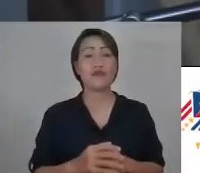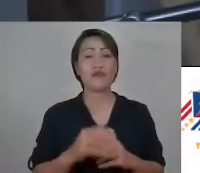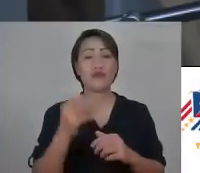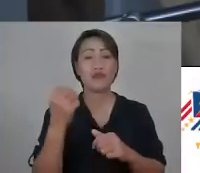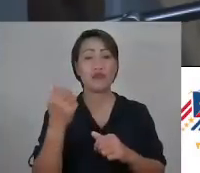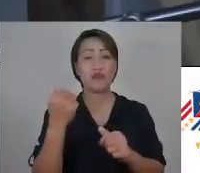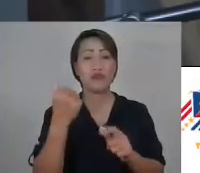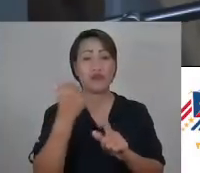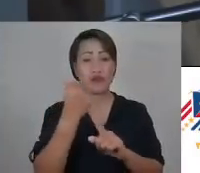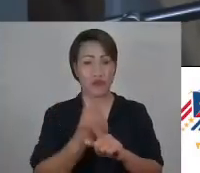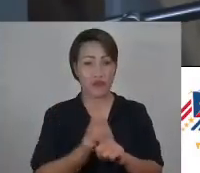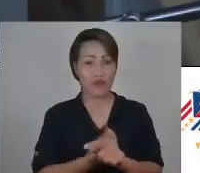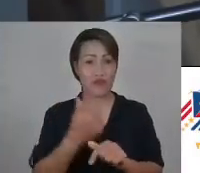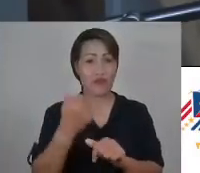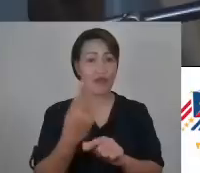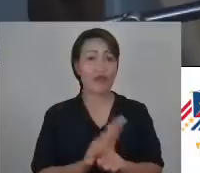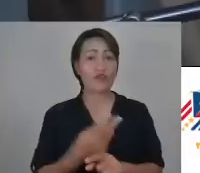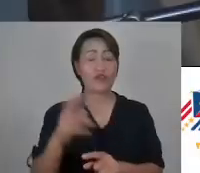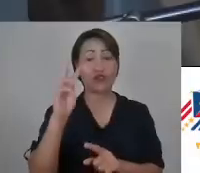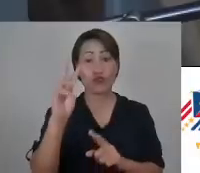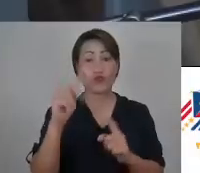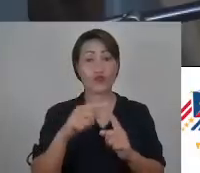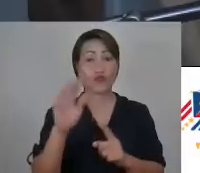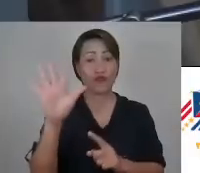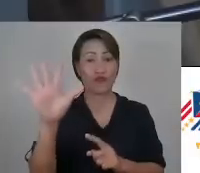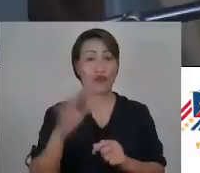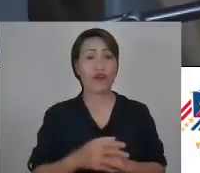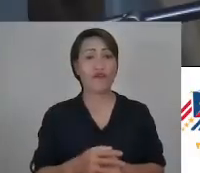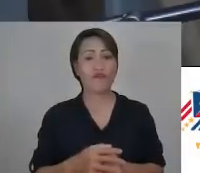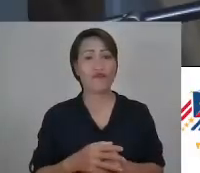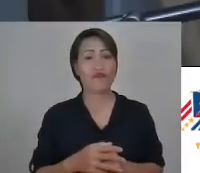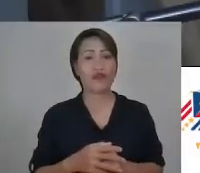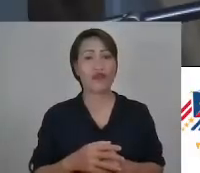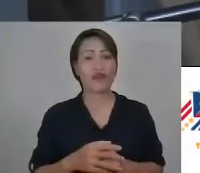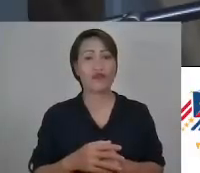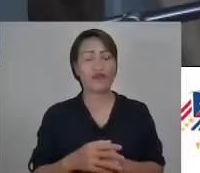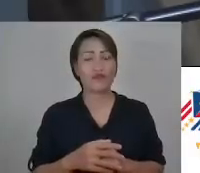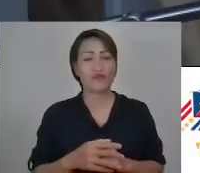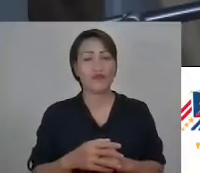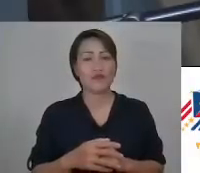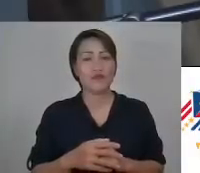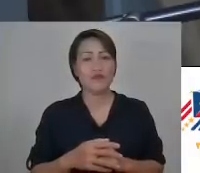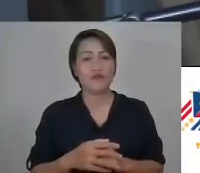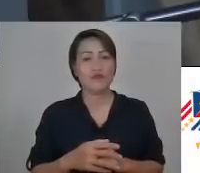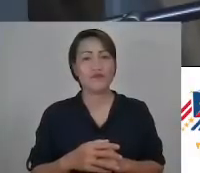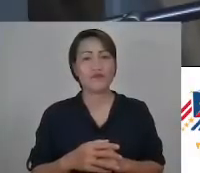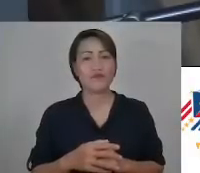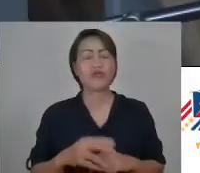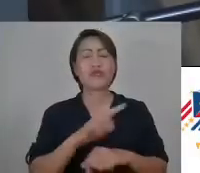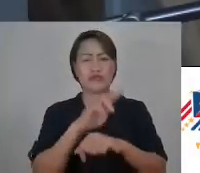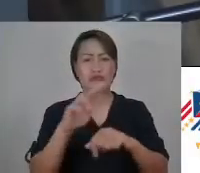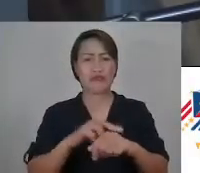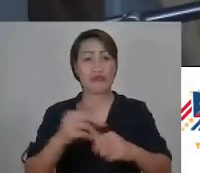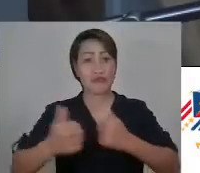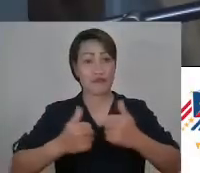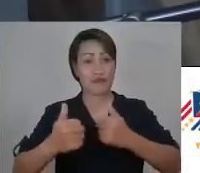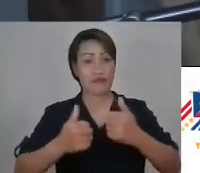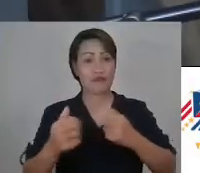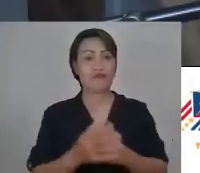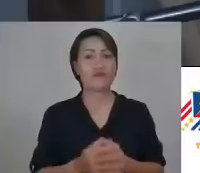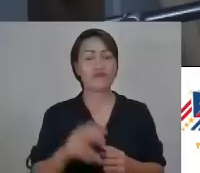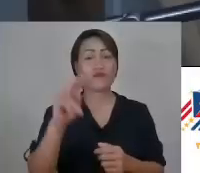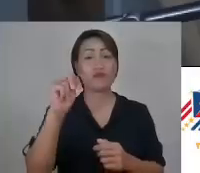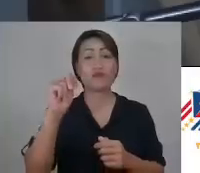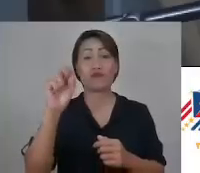via the online platform. As one of the national contests of DepEd, the NSTF serves